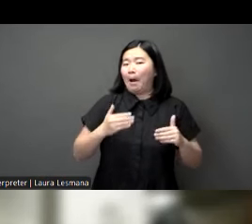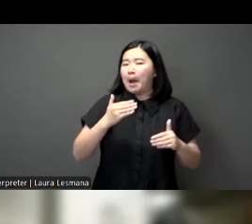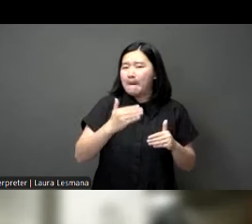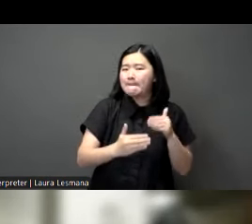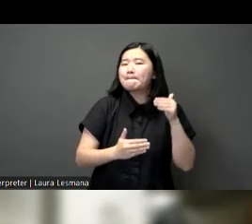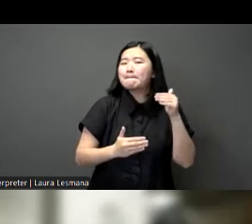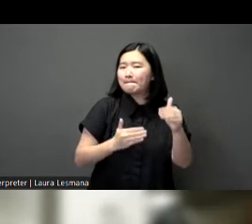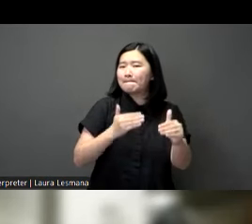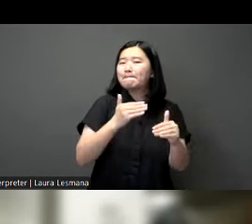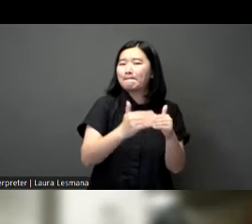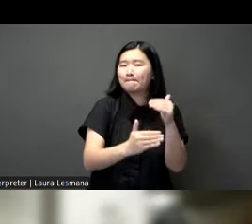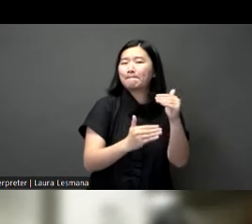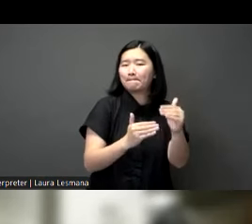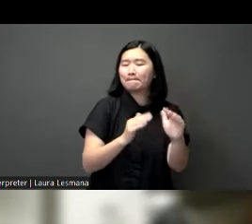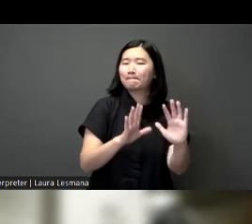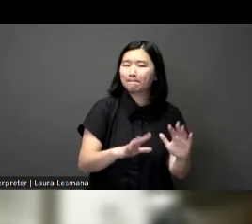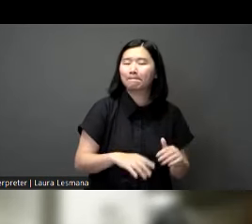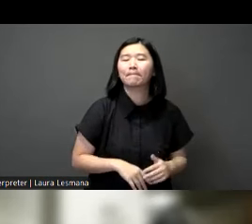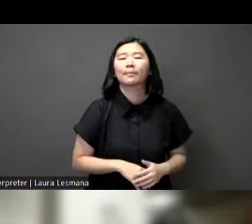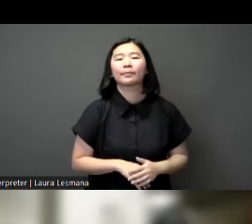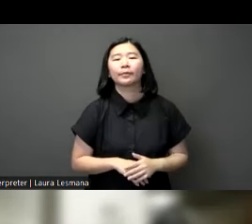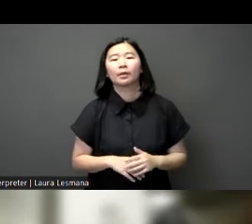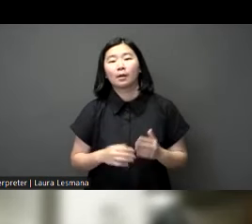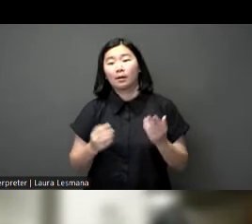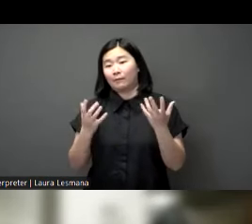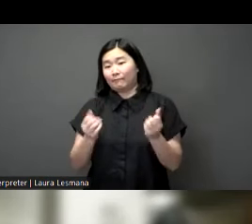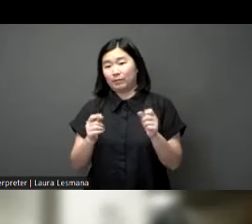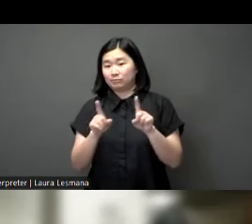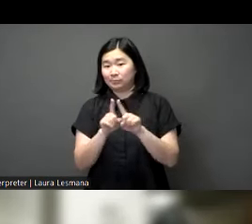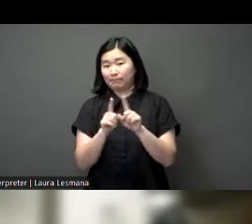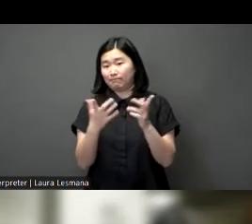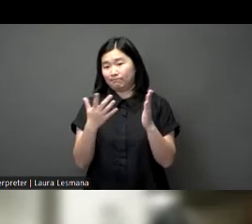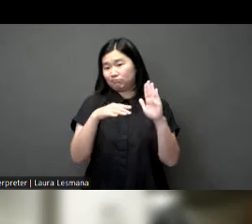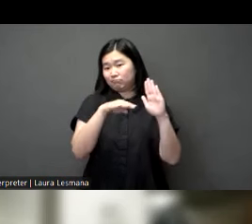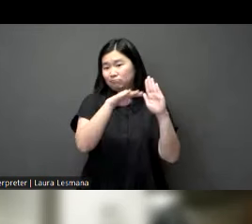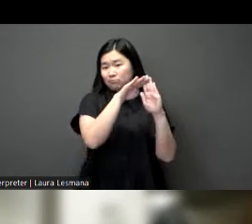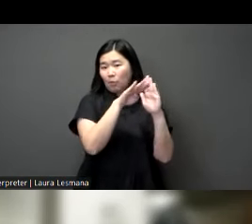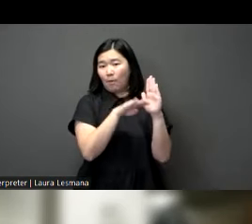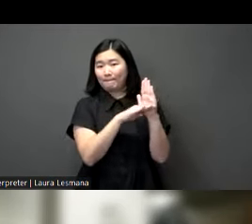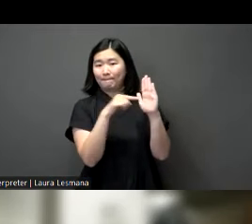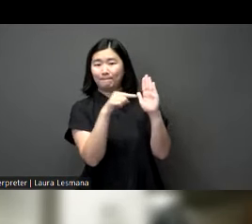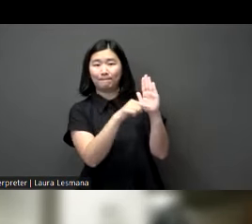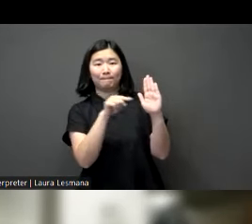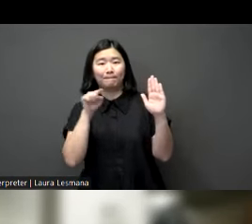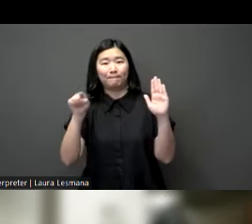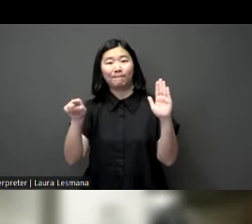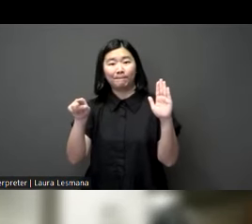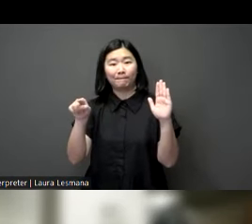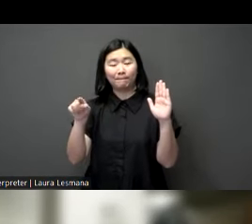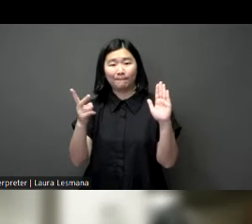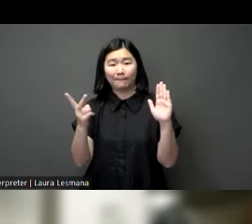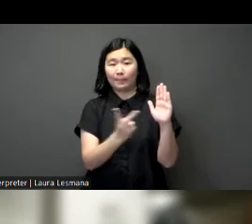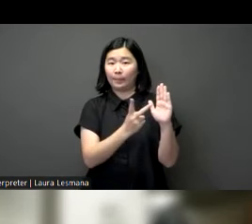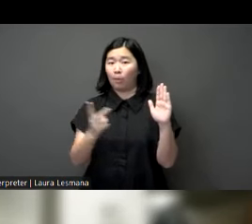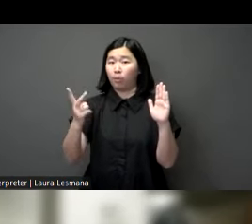we reached and highlighting the different areas impacted by gender and